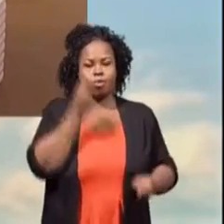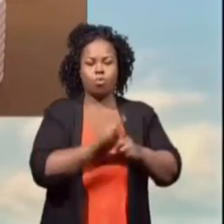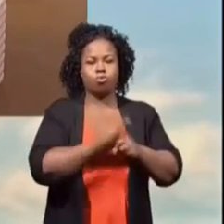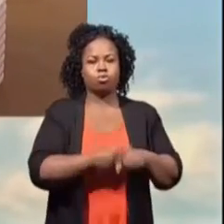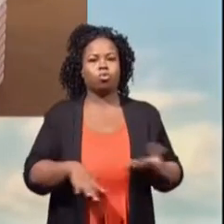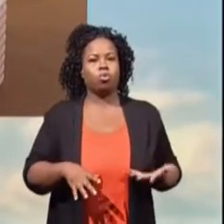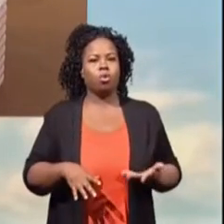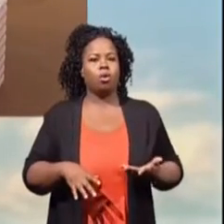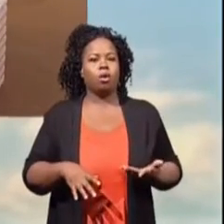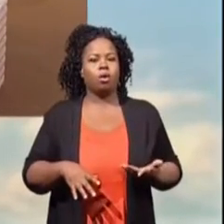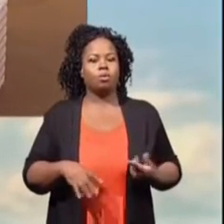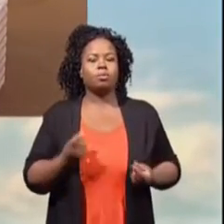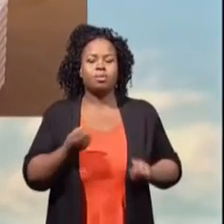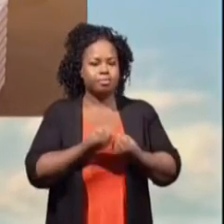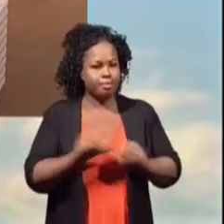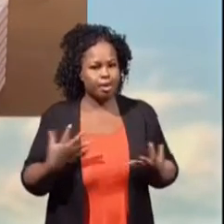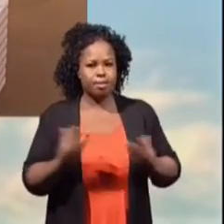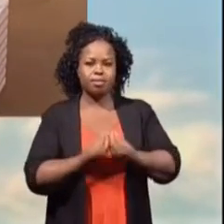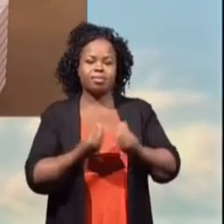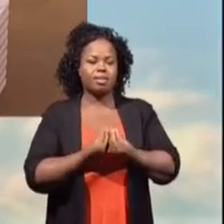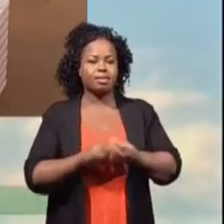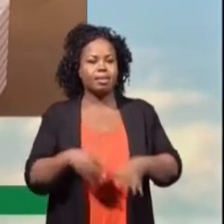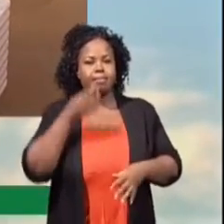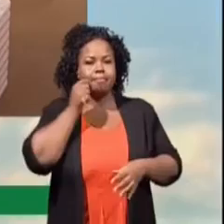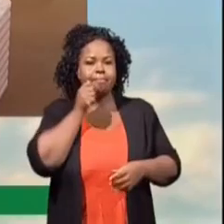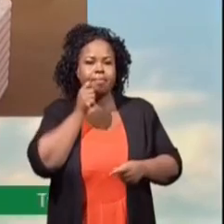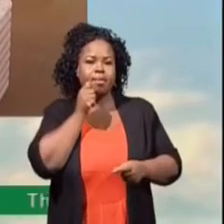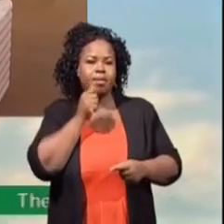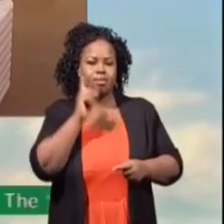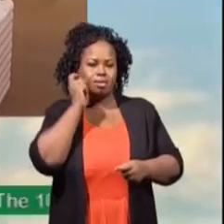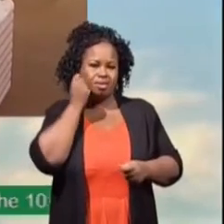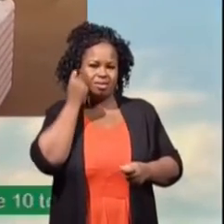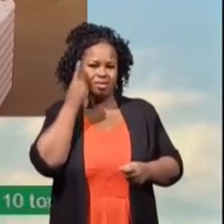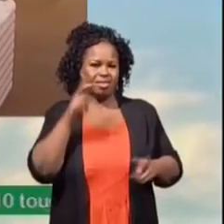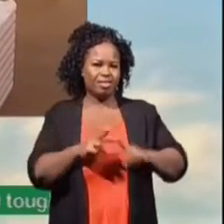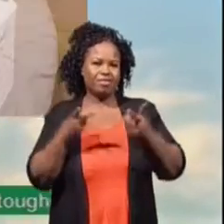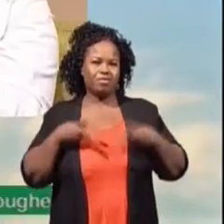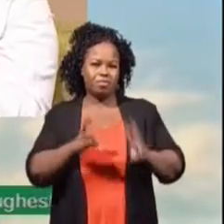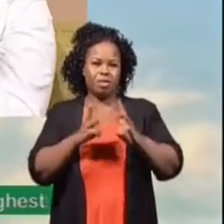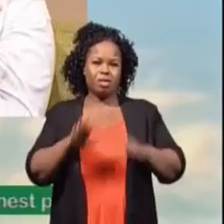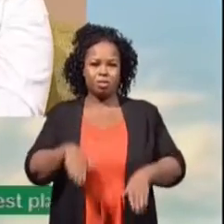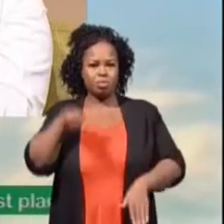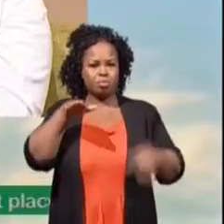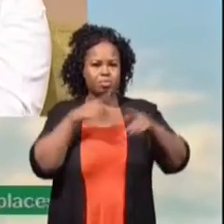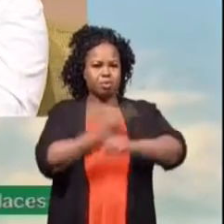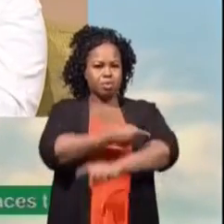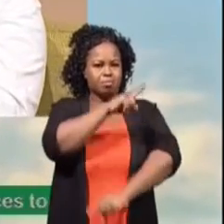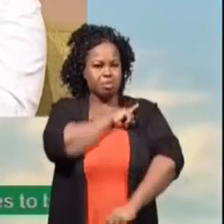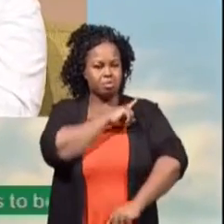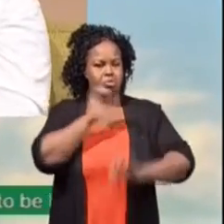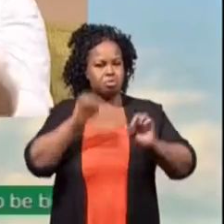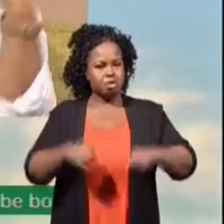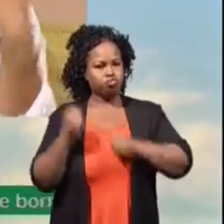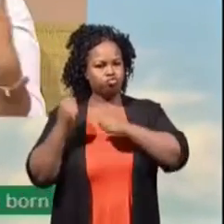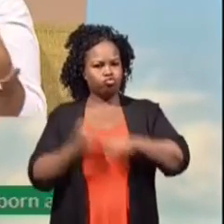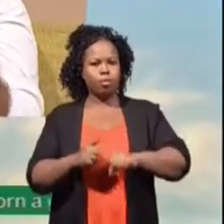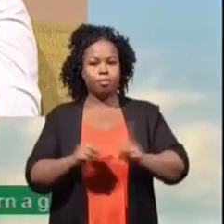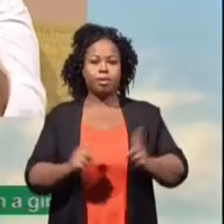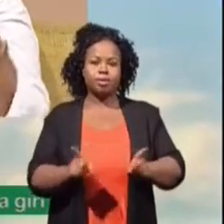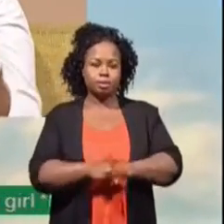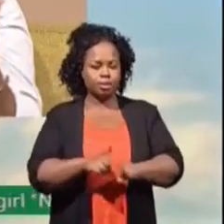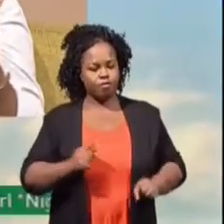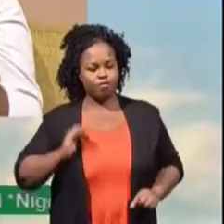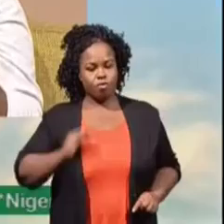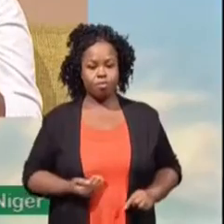duty alone there's so much that men need to unlearn ngendlela bakhule ngayo and how powerful and strong and masculine they